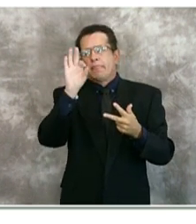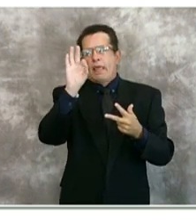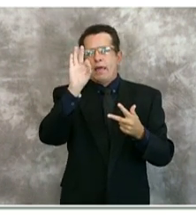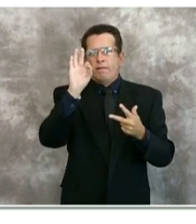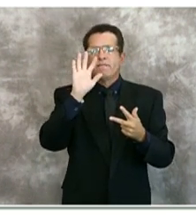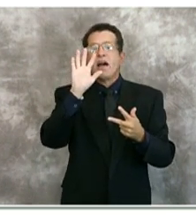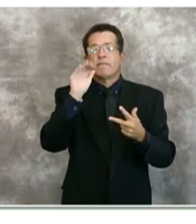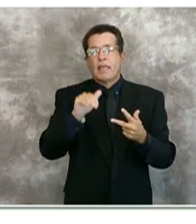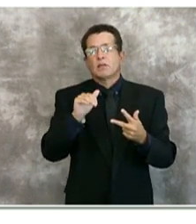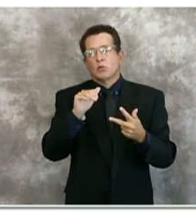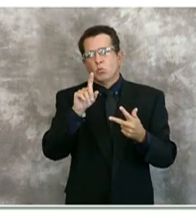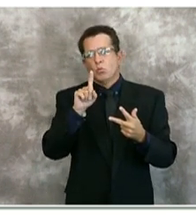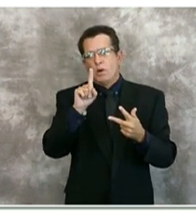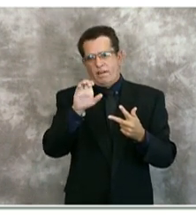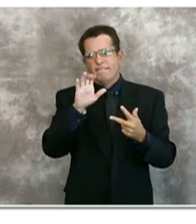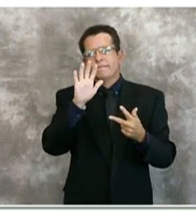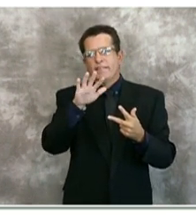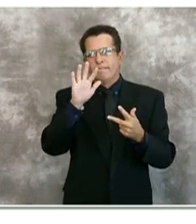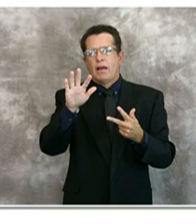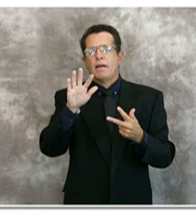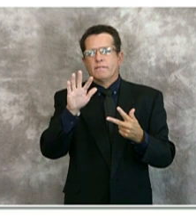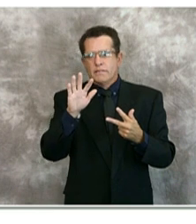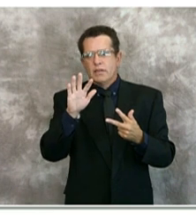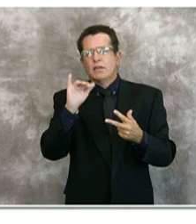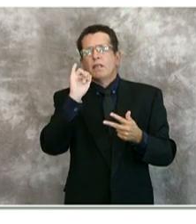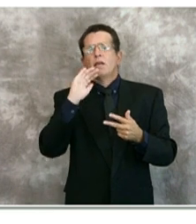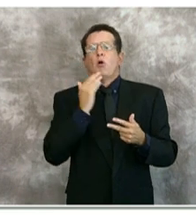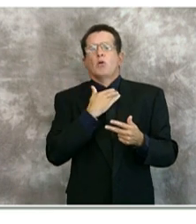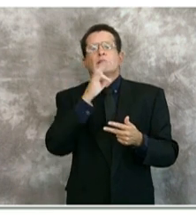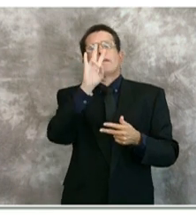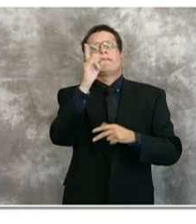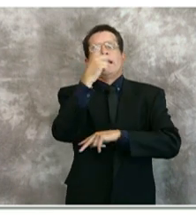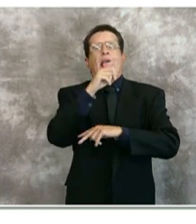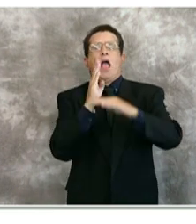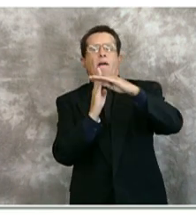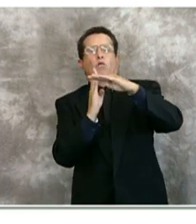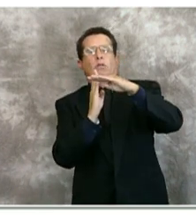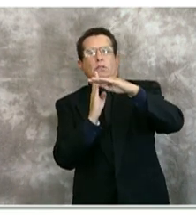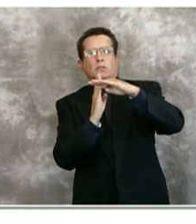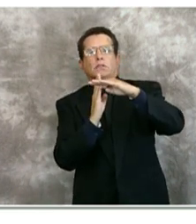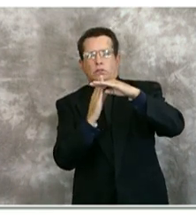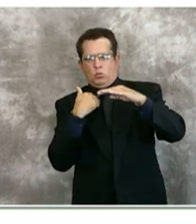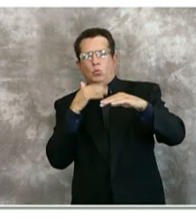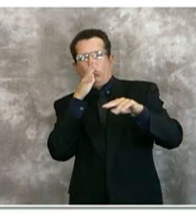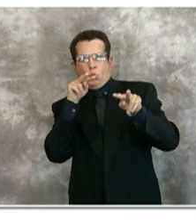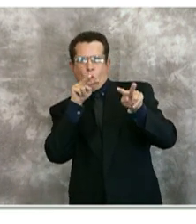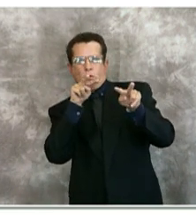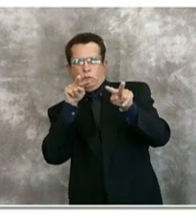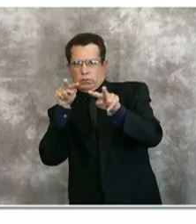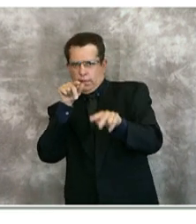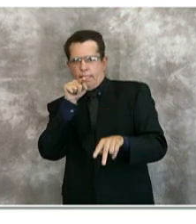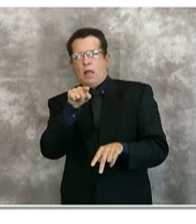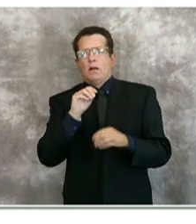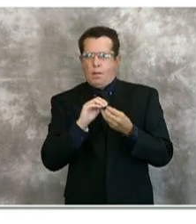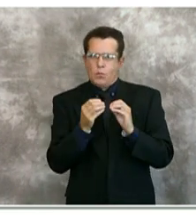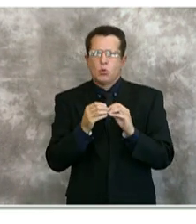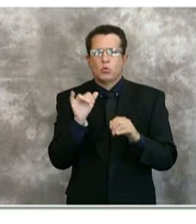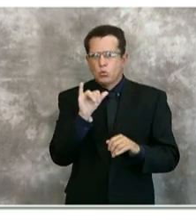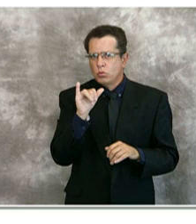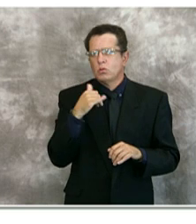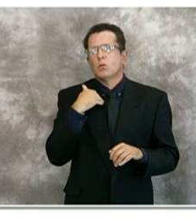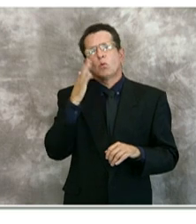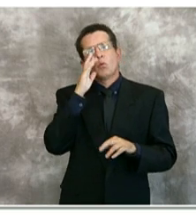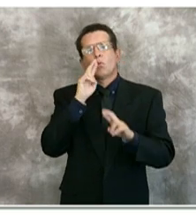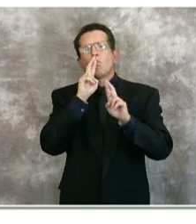9,155, which is our 7-day average of daily tests reported, and that's what will be reflected. We'll still report separately